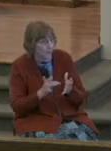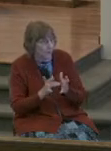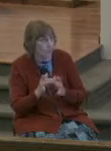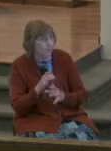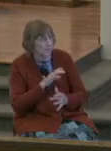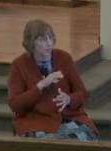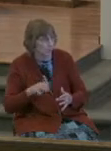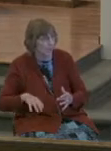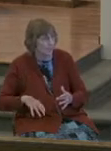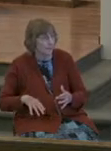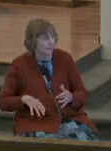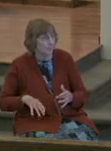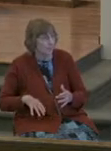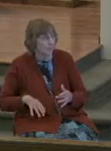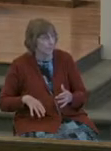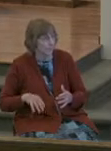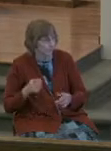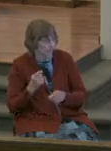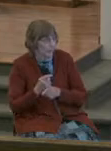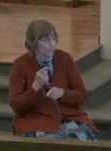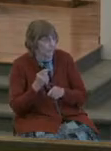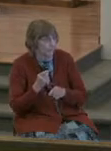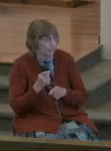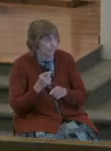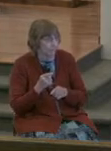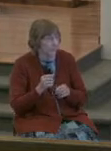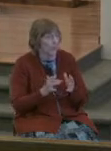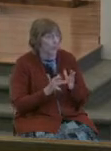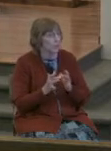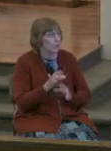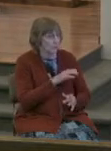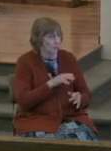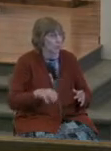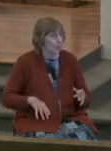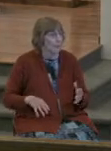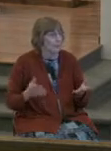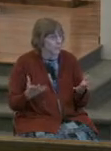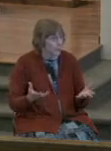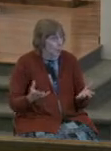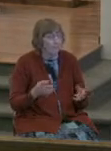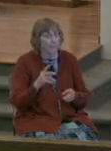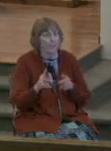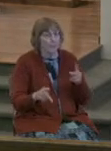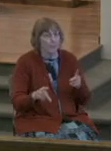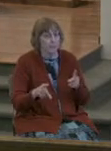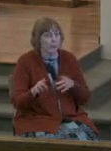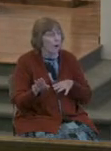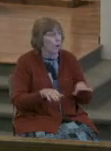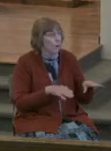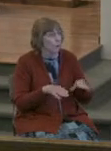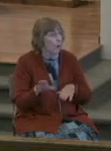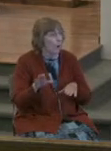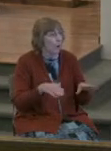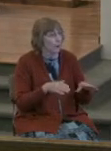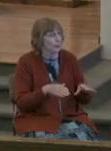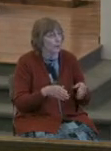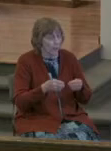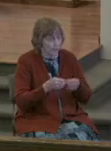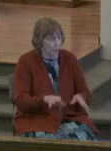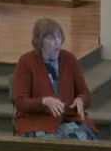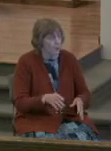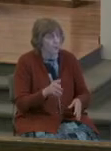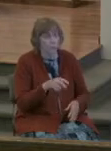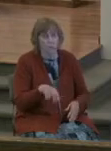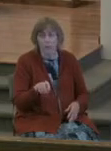Jesus Christ, right? Jesus Christ. So people walk in this world, not only are they lost and they're